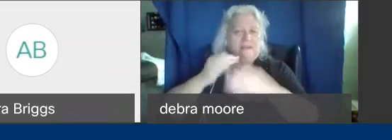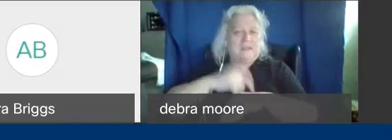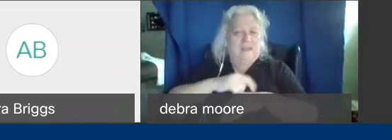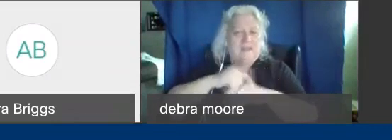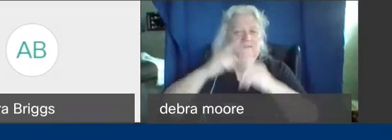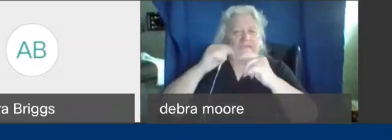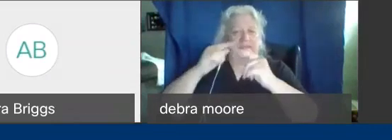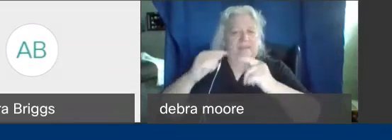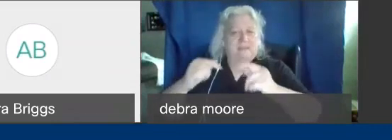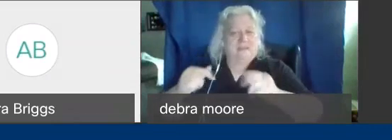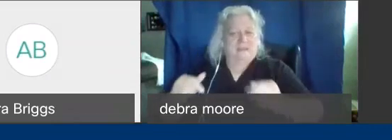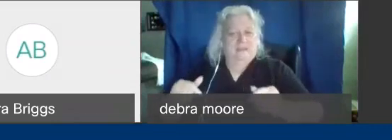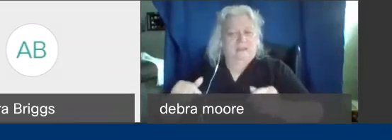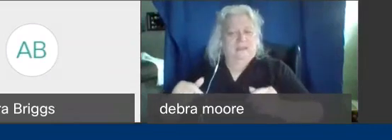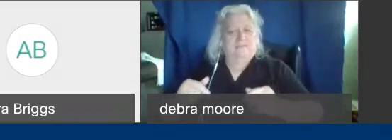are good